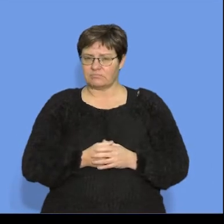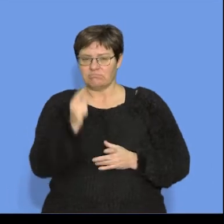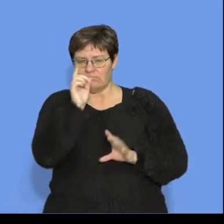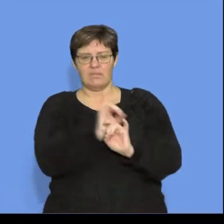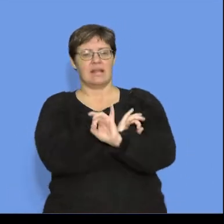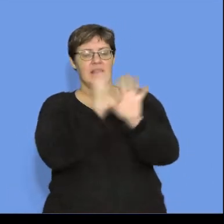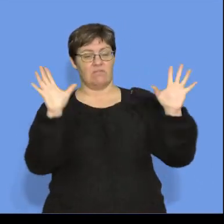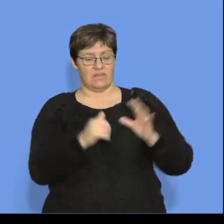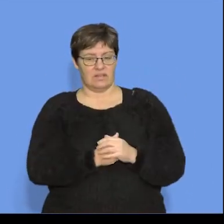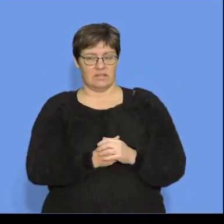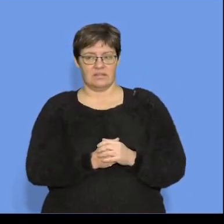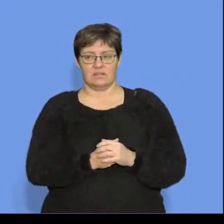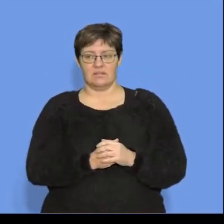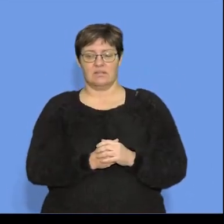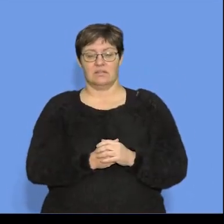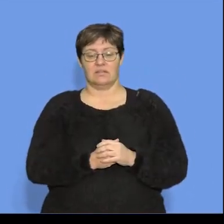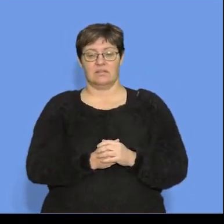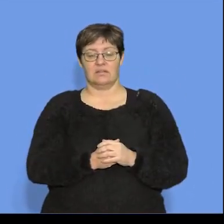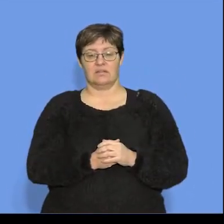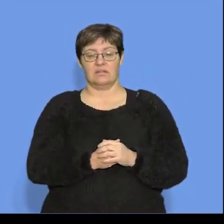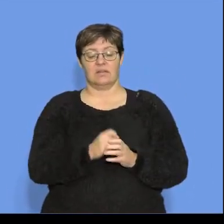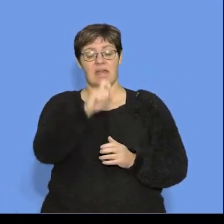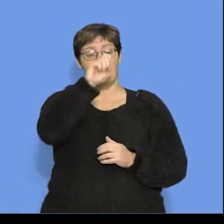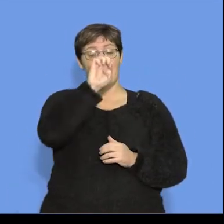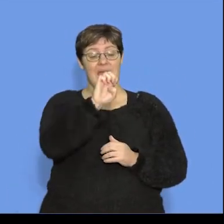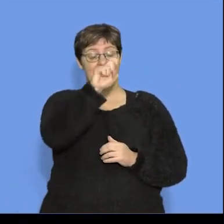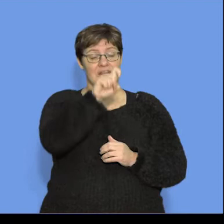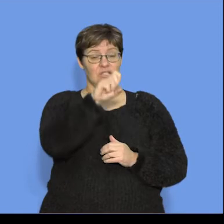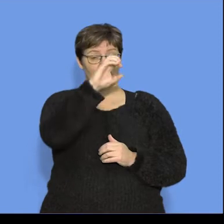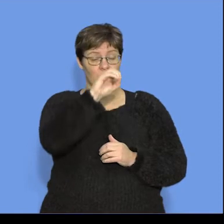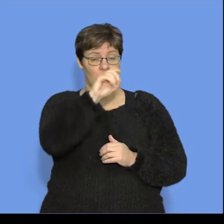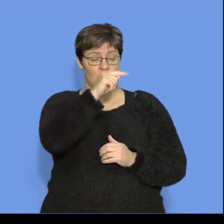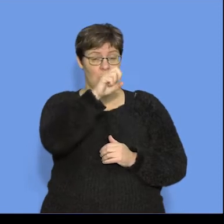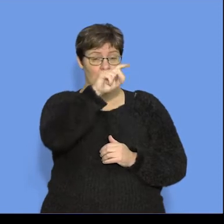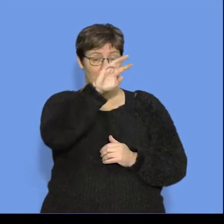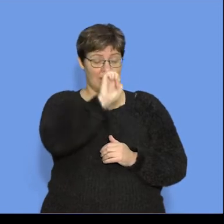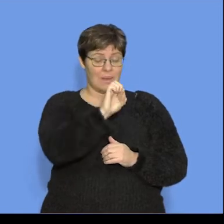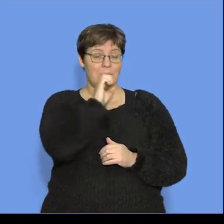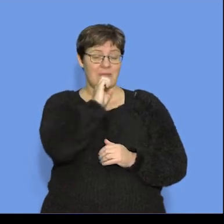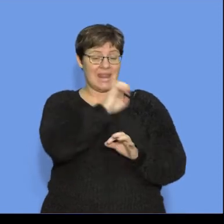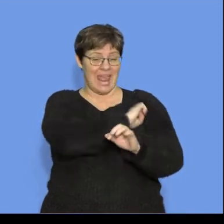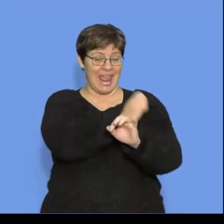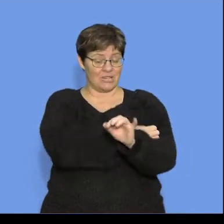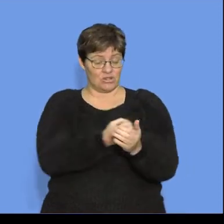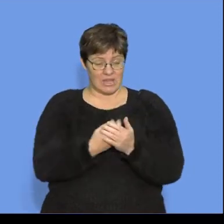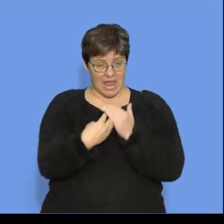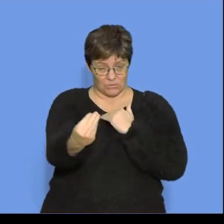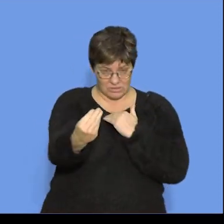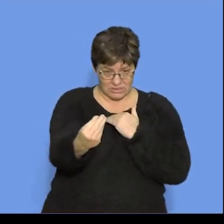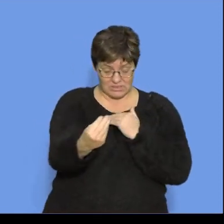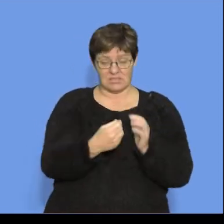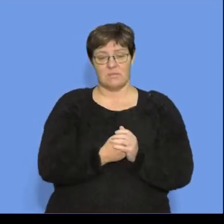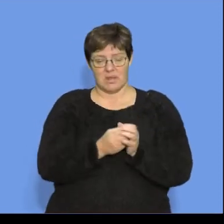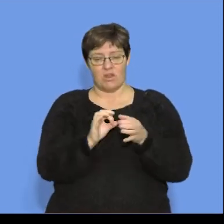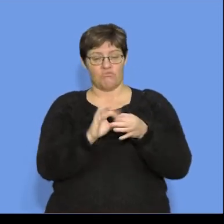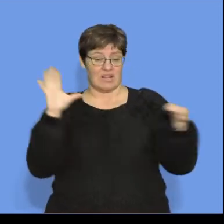clarify that we've got this right. Exothermic reactions, where the energy is given out, so that's released.